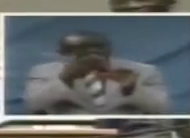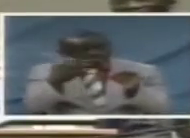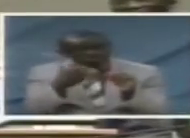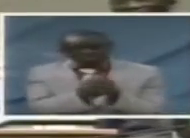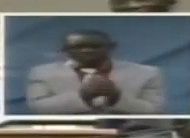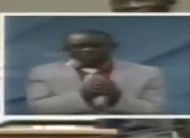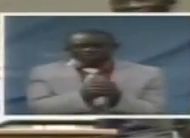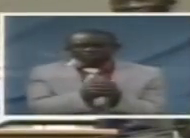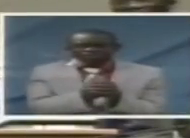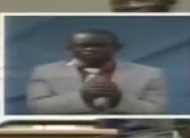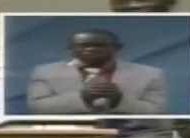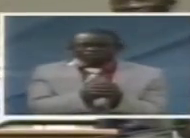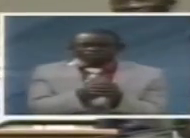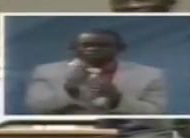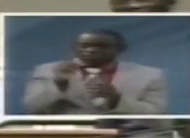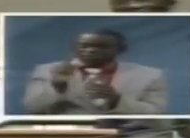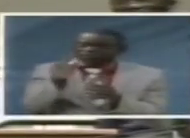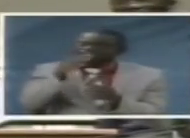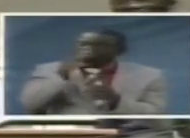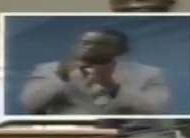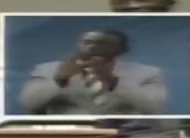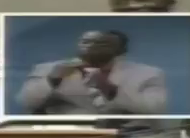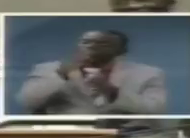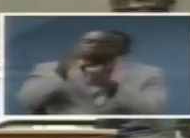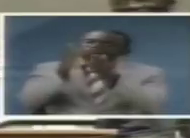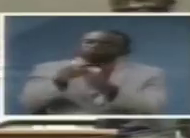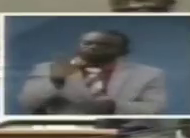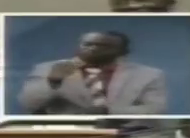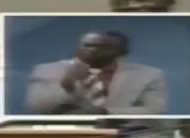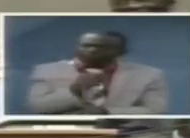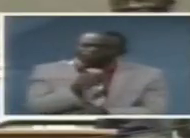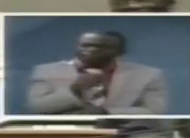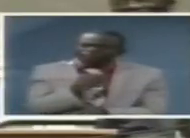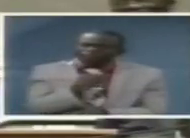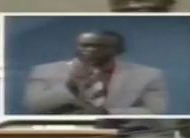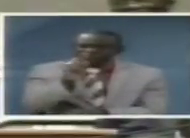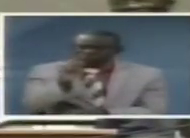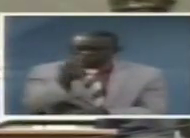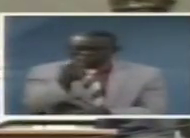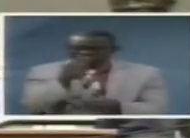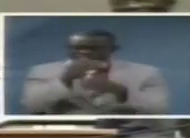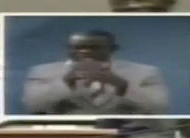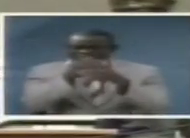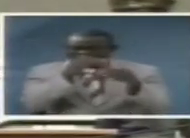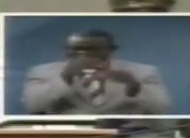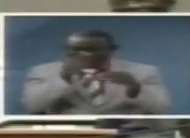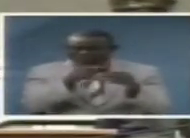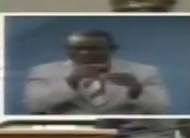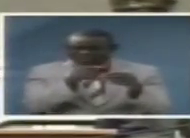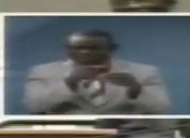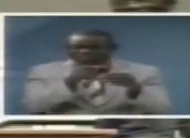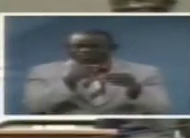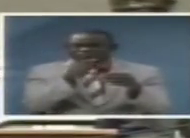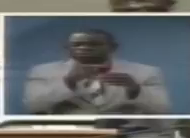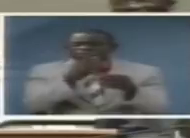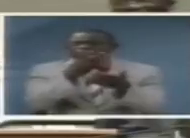Mr. Speaker, phase one, Mr. Speaker, phase one will be